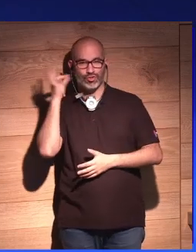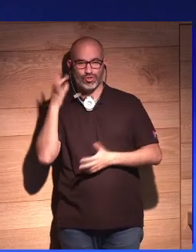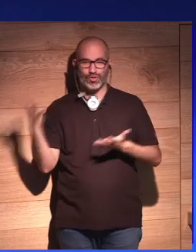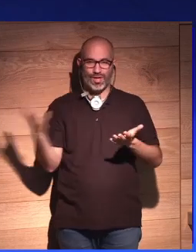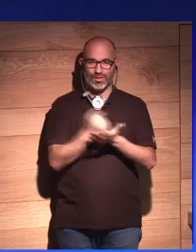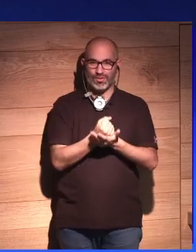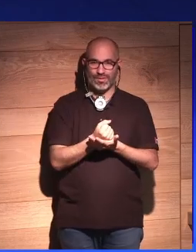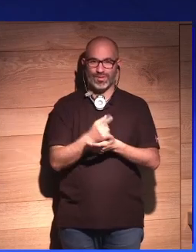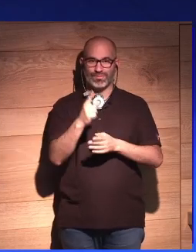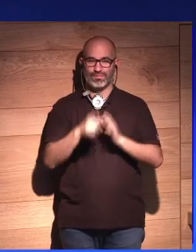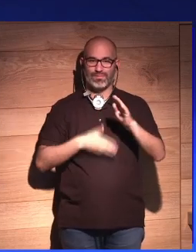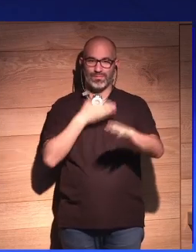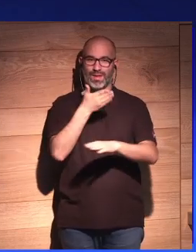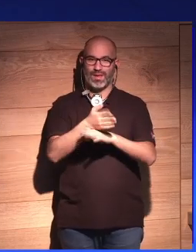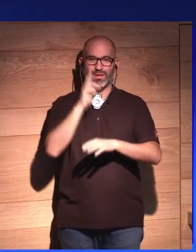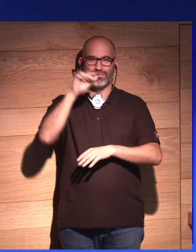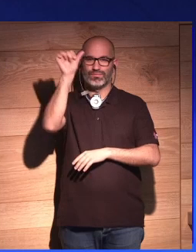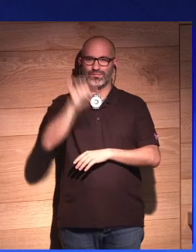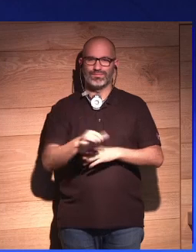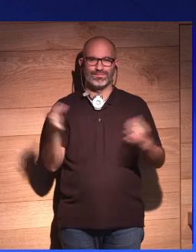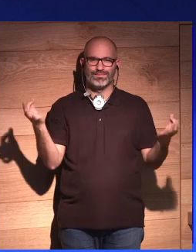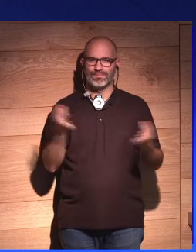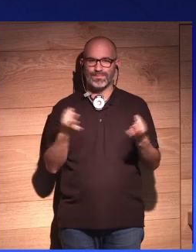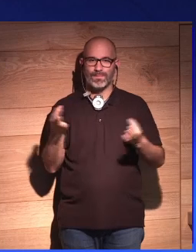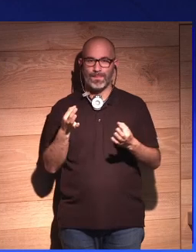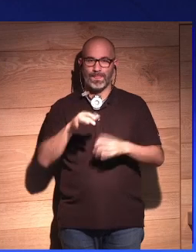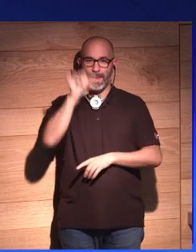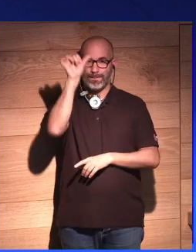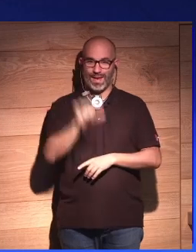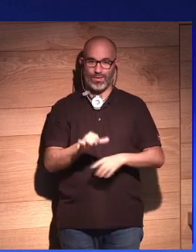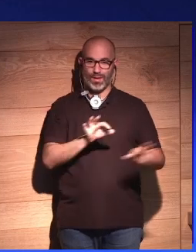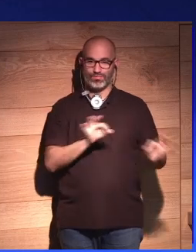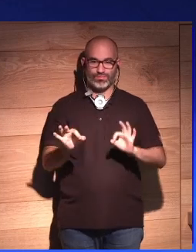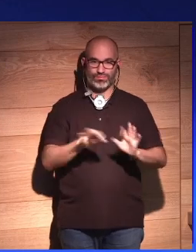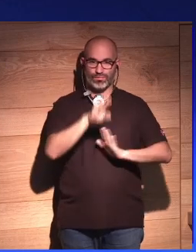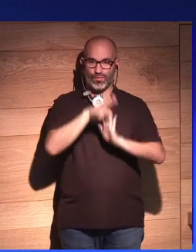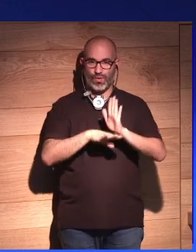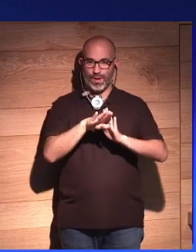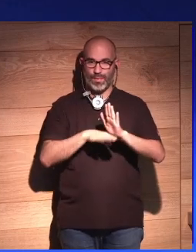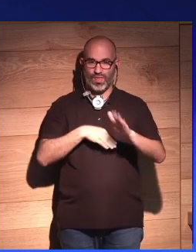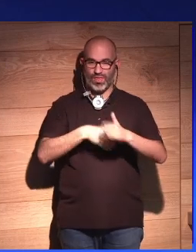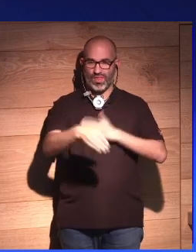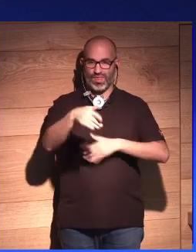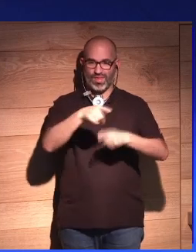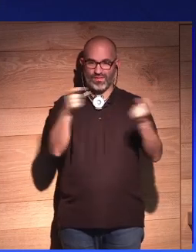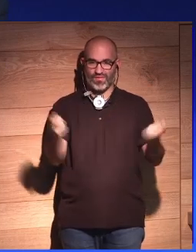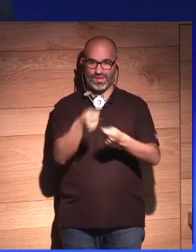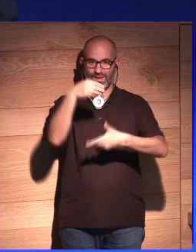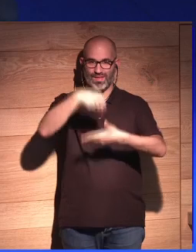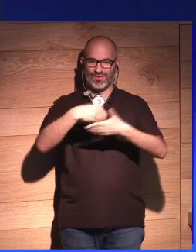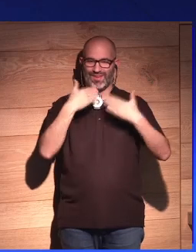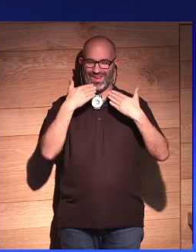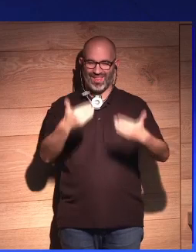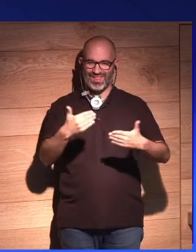you to go and see the films that we have programmed in